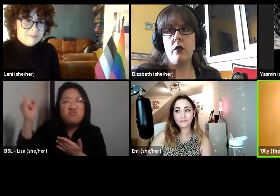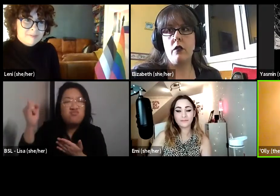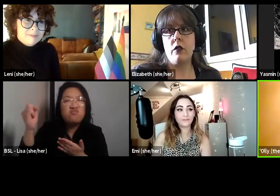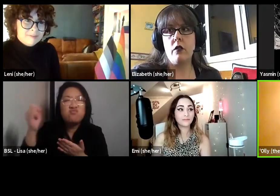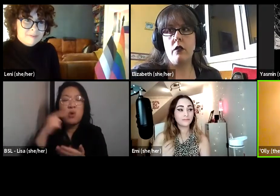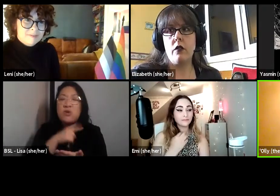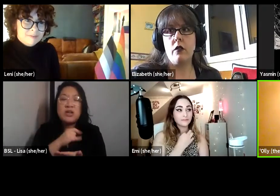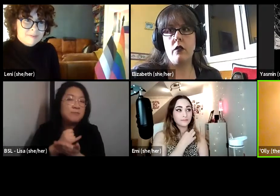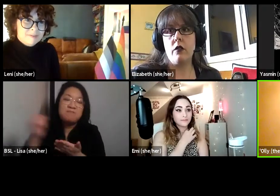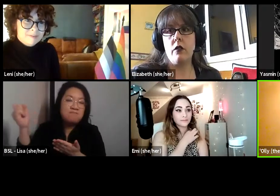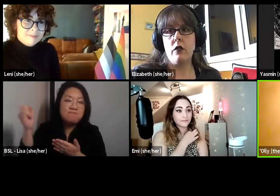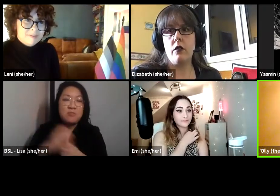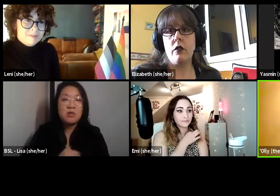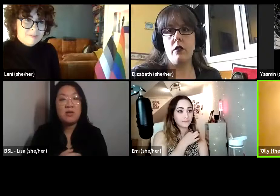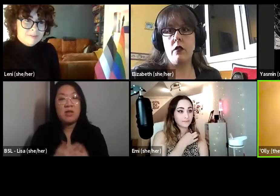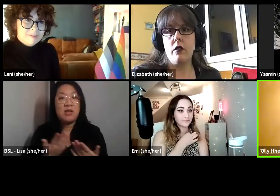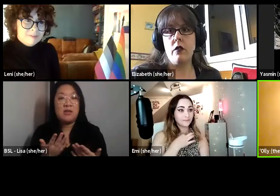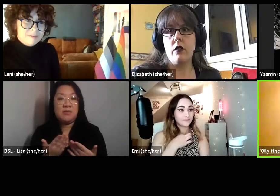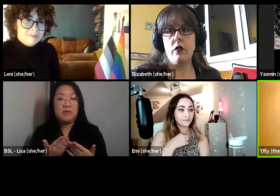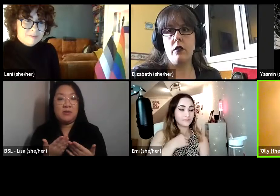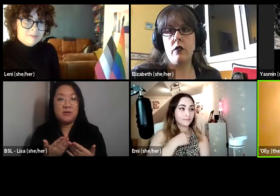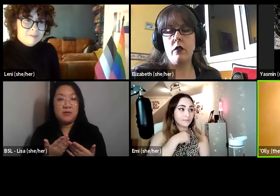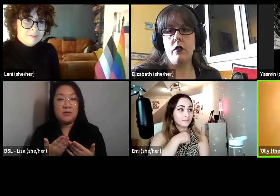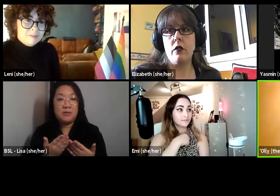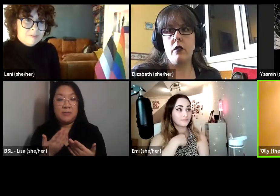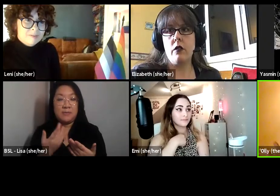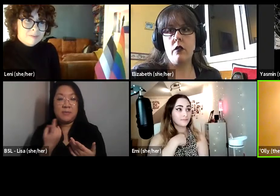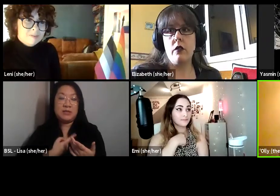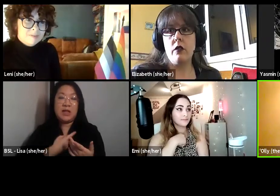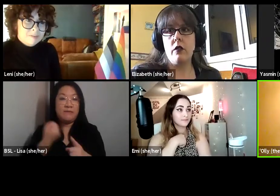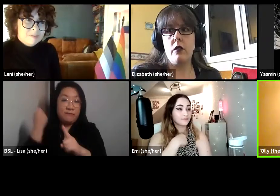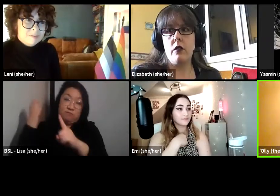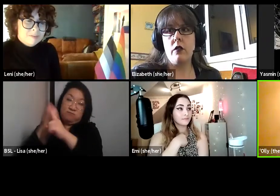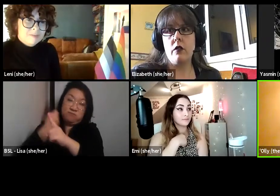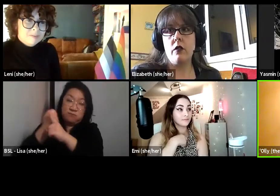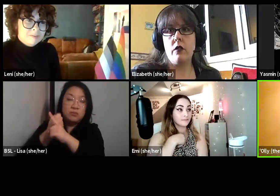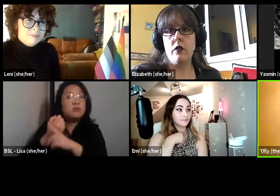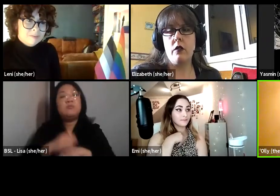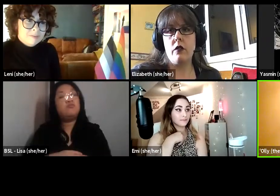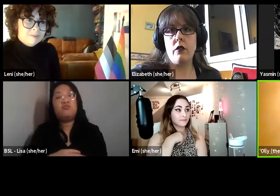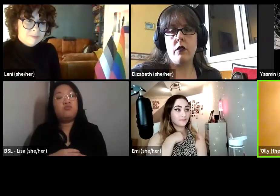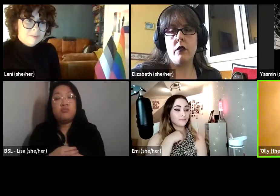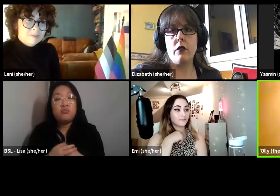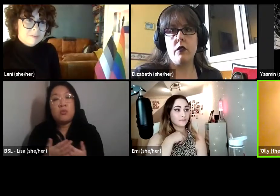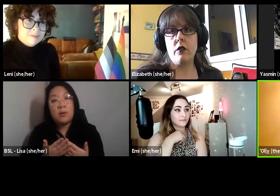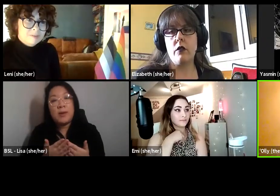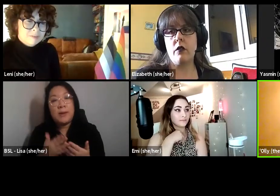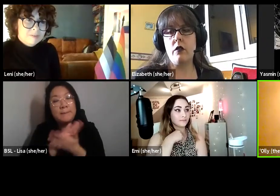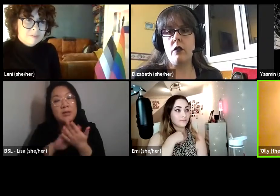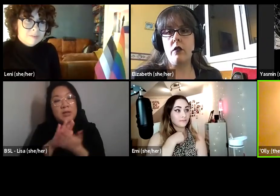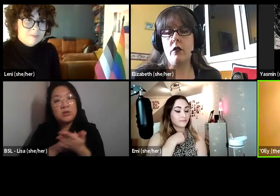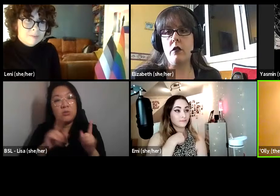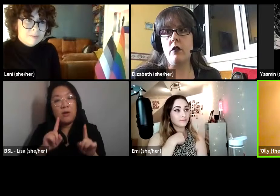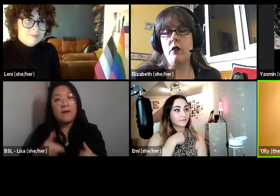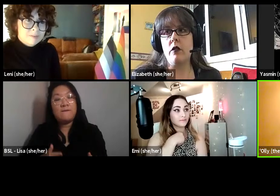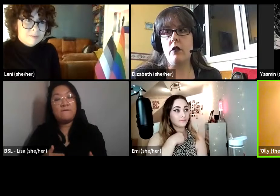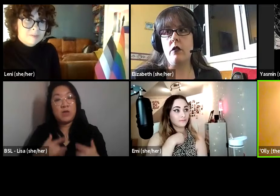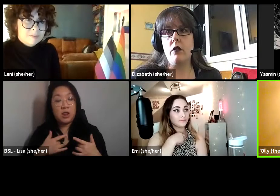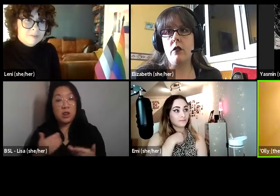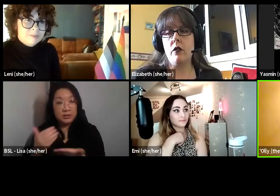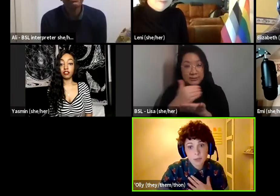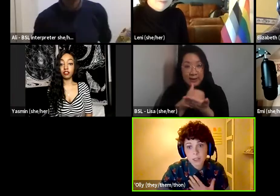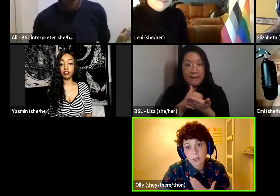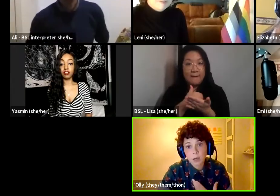don't think I am as huge, as active as many of the others in the wider ace community, it does mean that I feel safe